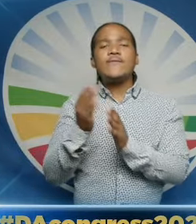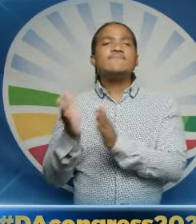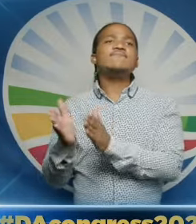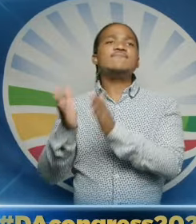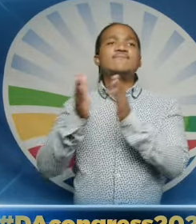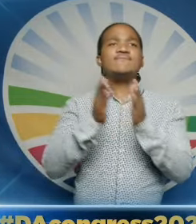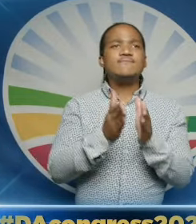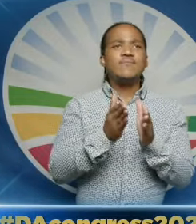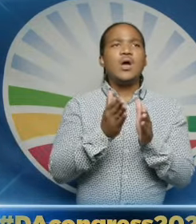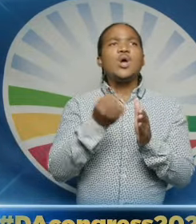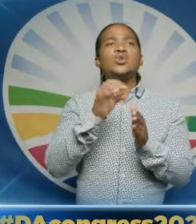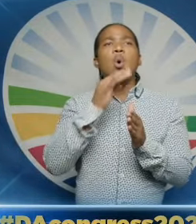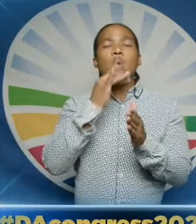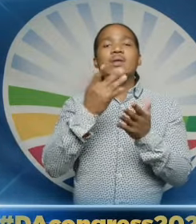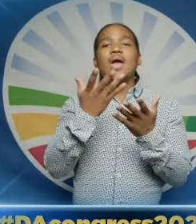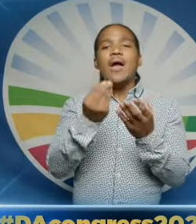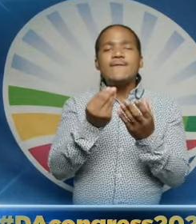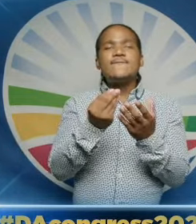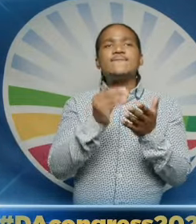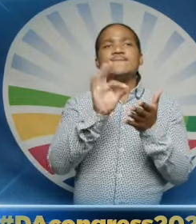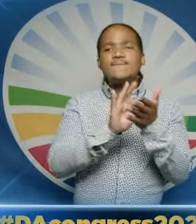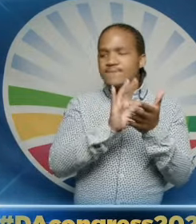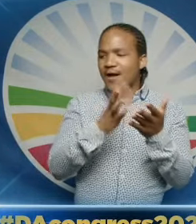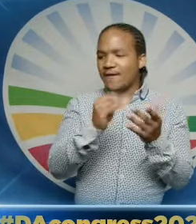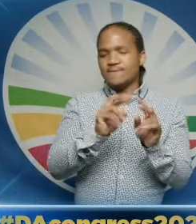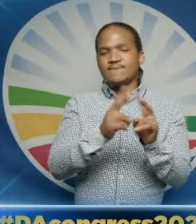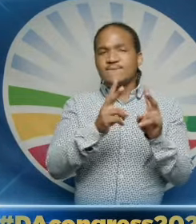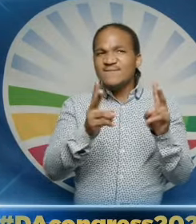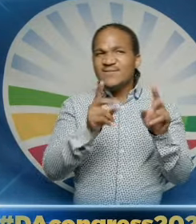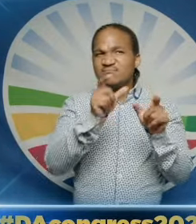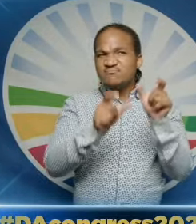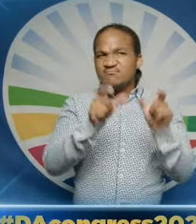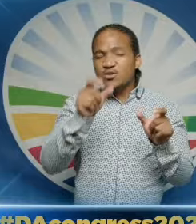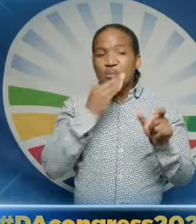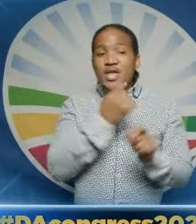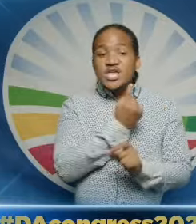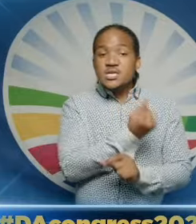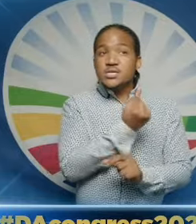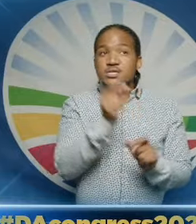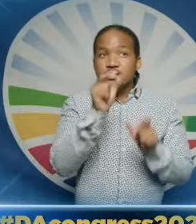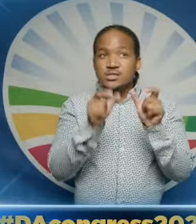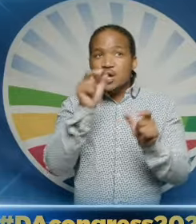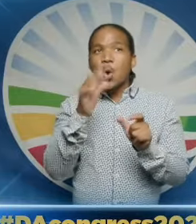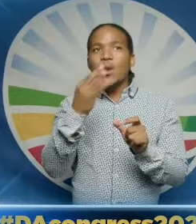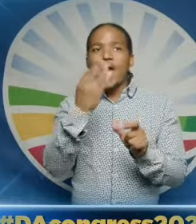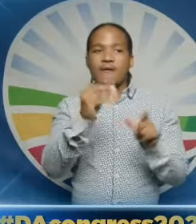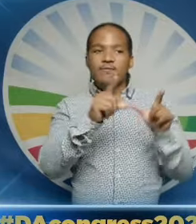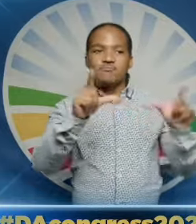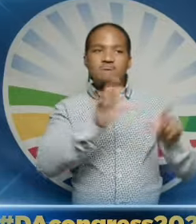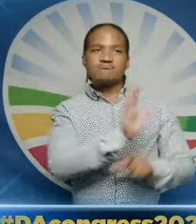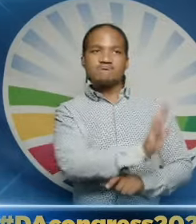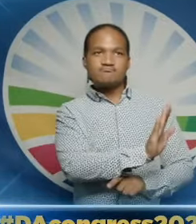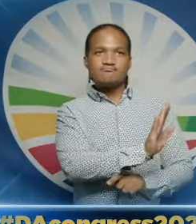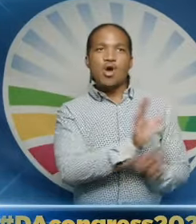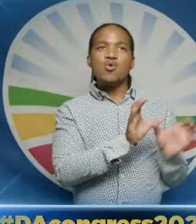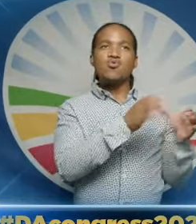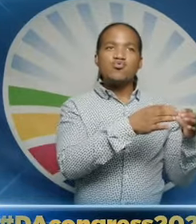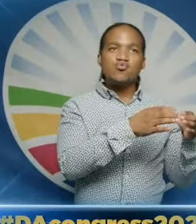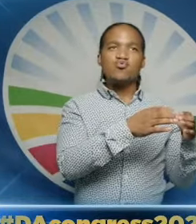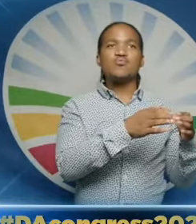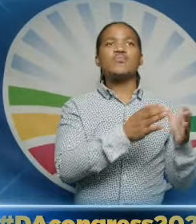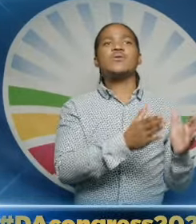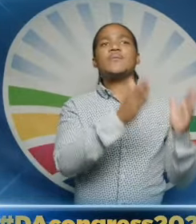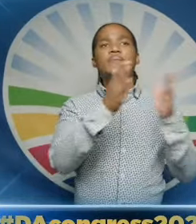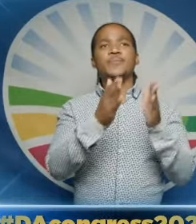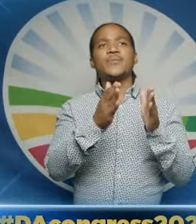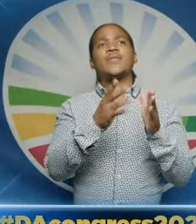chairs, also 3 vacancies, but 8 candidates. And so every candidate will be ranked by the delegate from their most preferred candidate